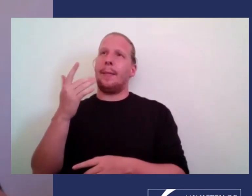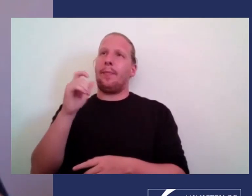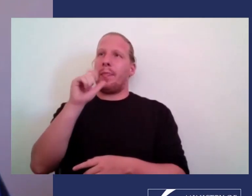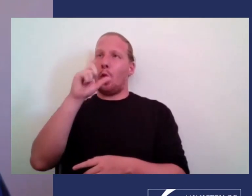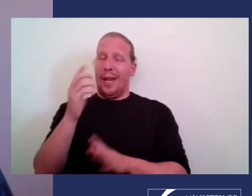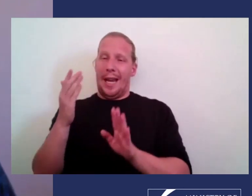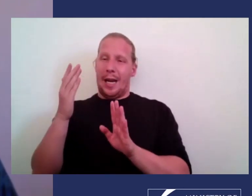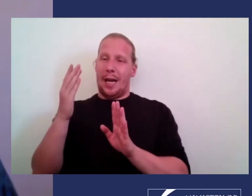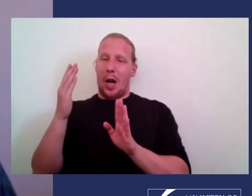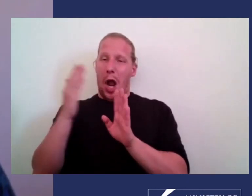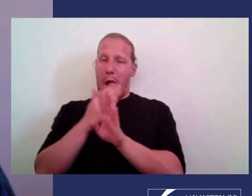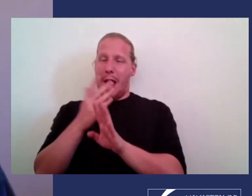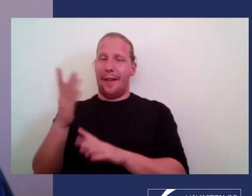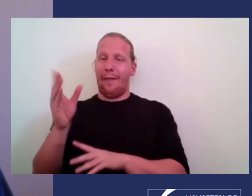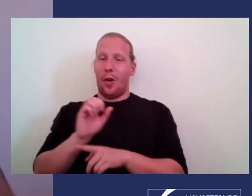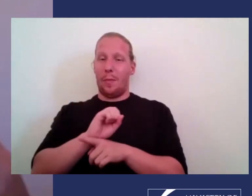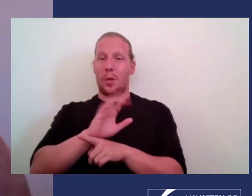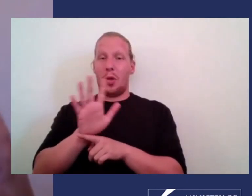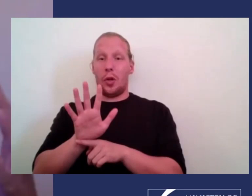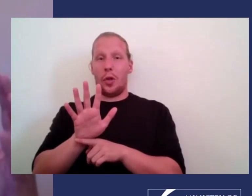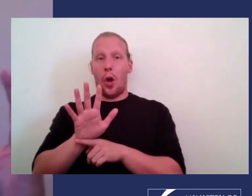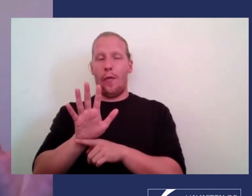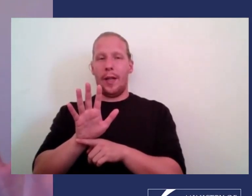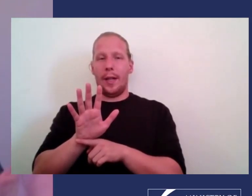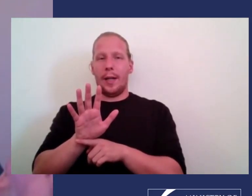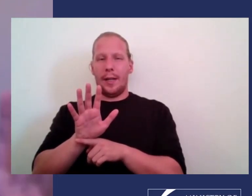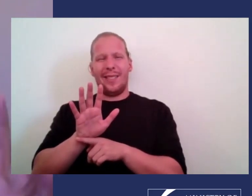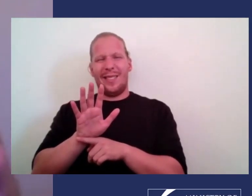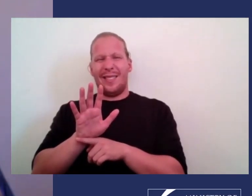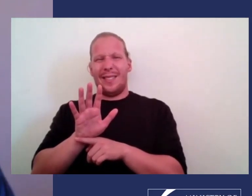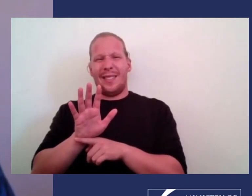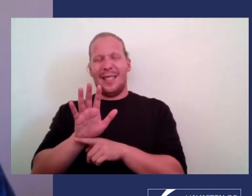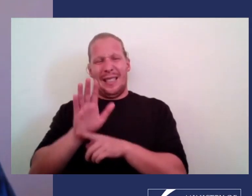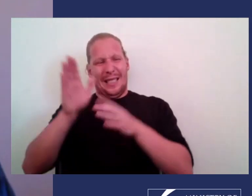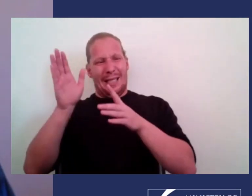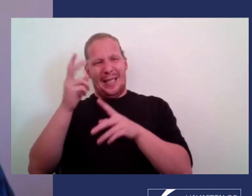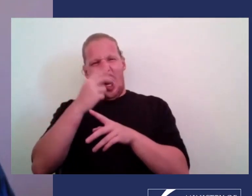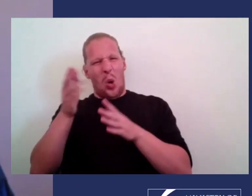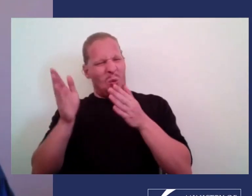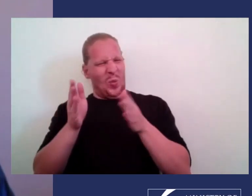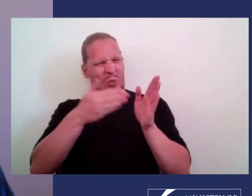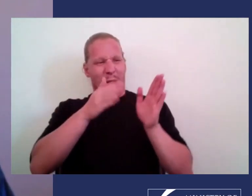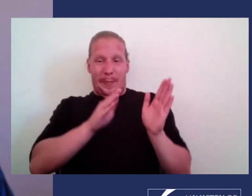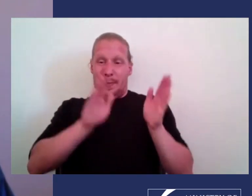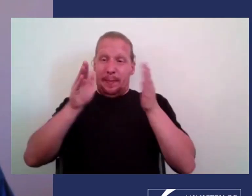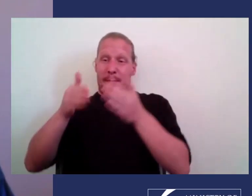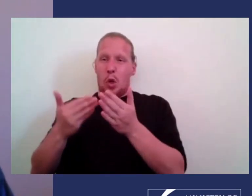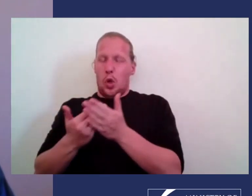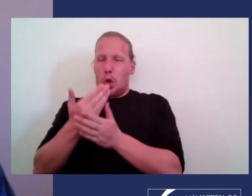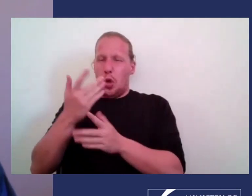to actually affect me as an individual, we're now in a different era of COVID. And so I think there